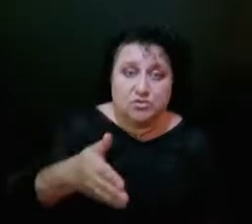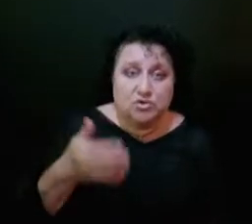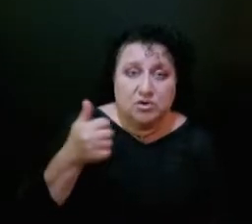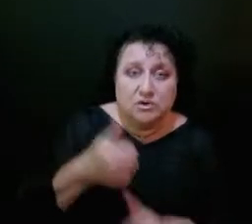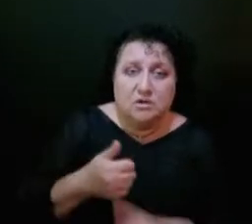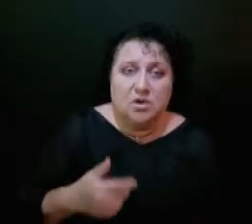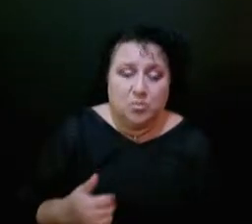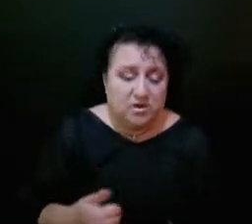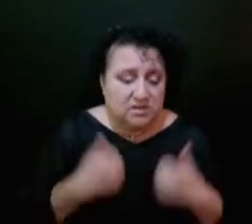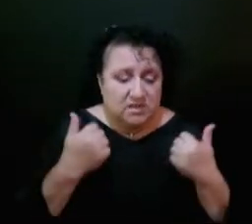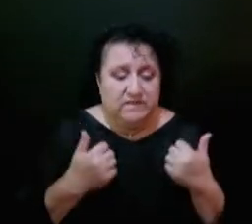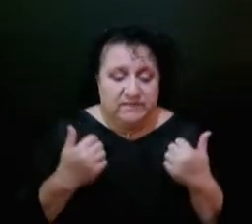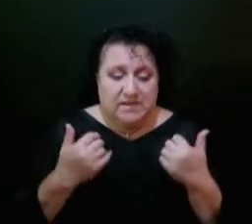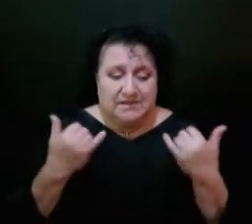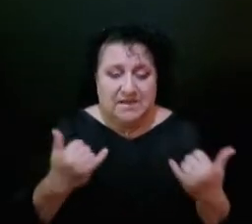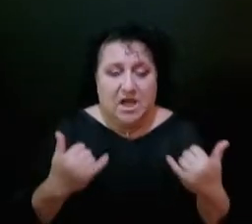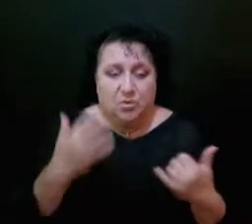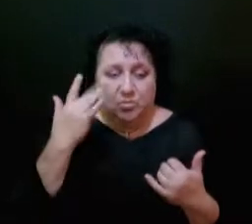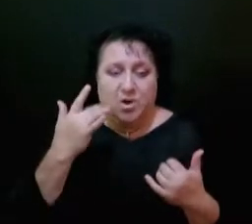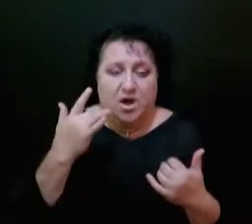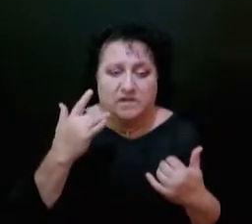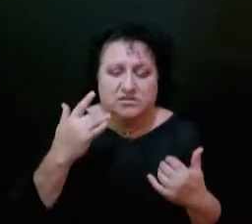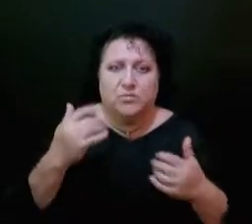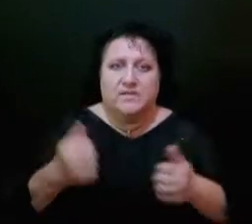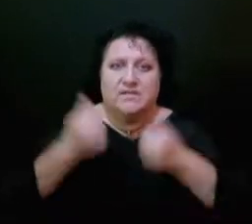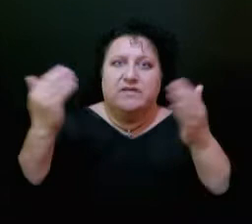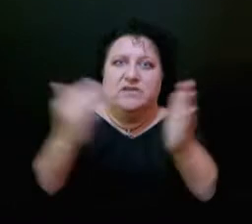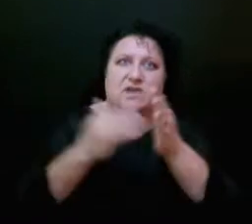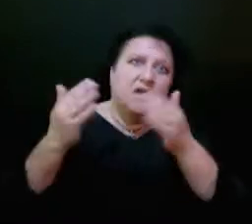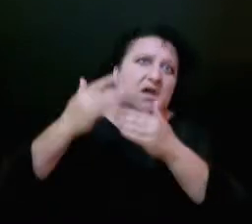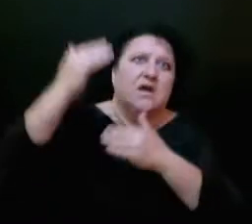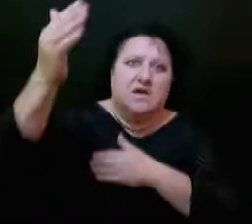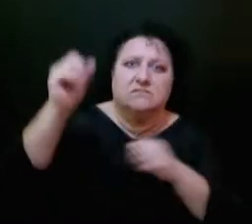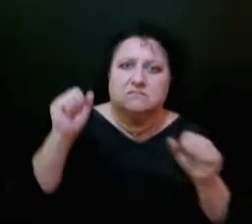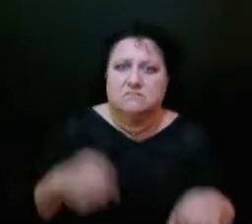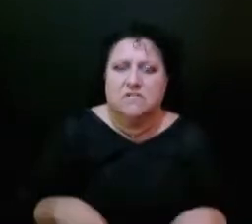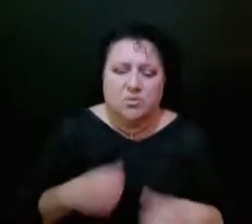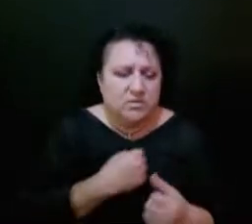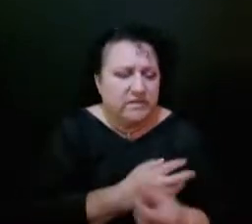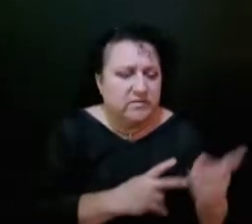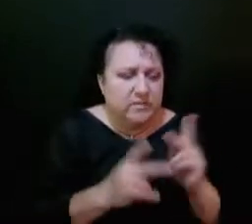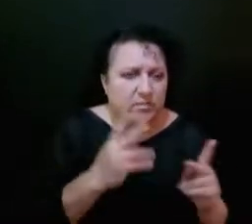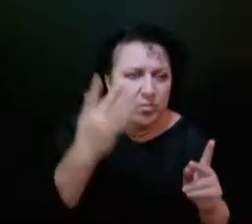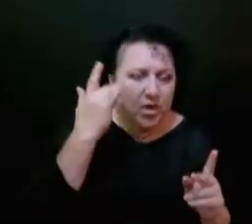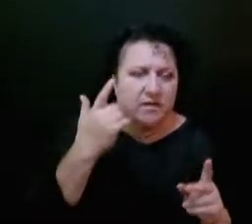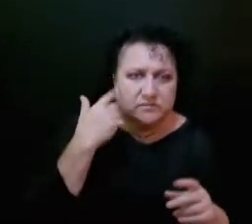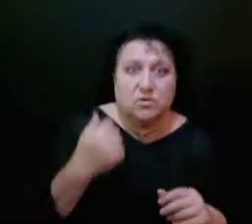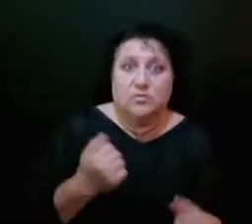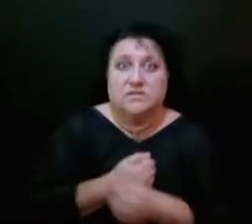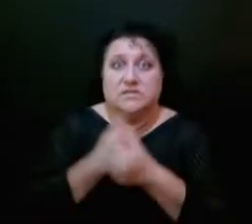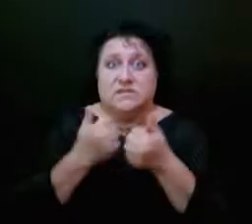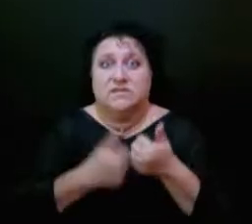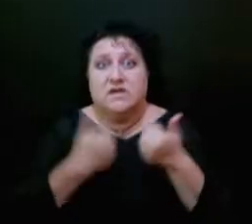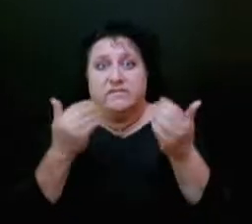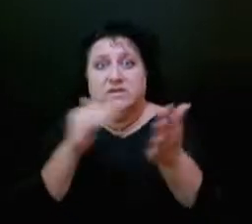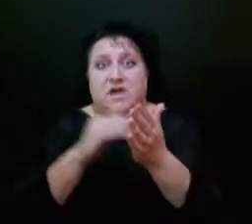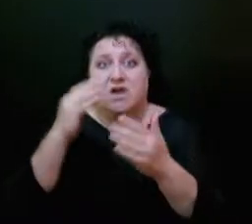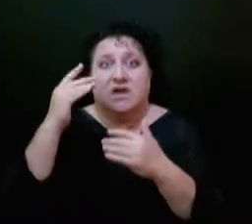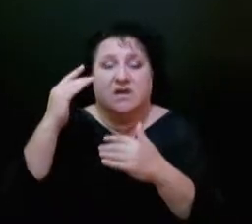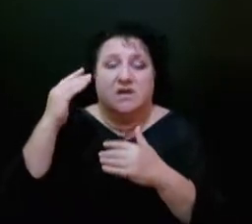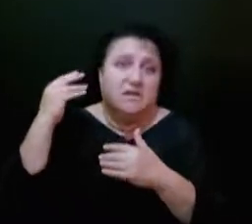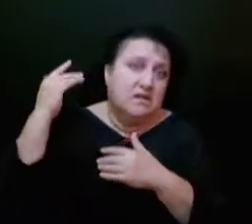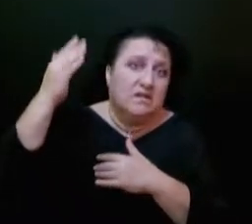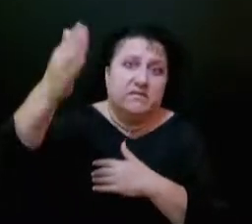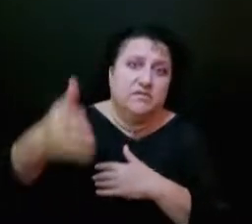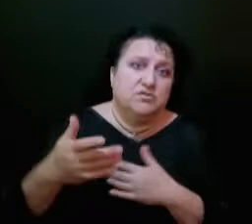again. We are loving people so that we can live again. So when that coworker comes to you and she's yeah, instead